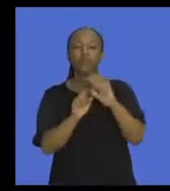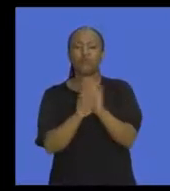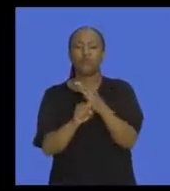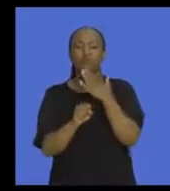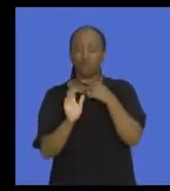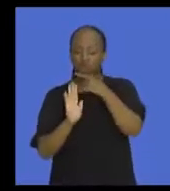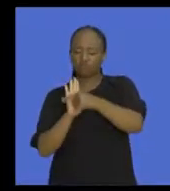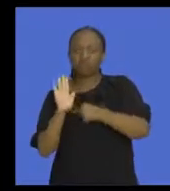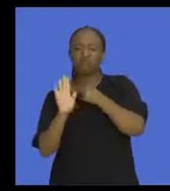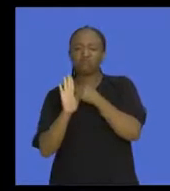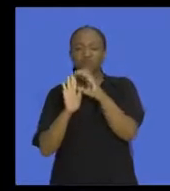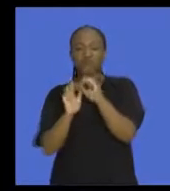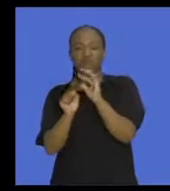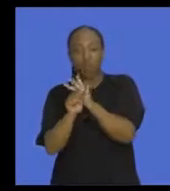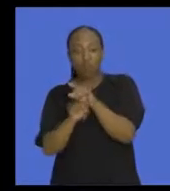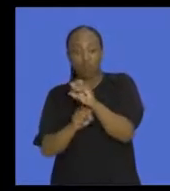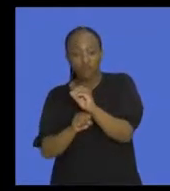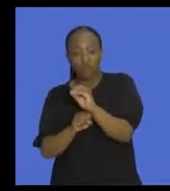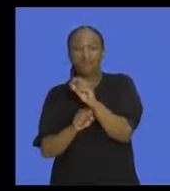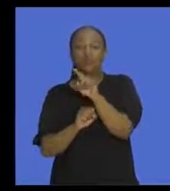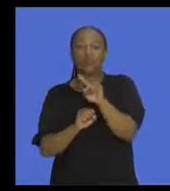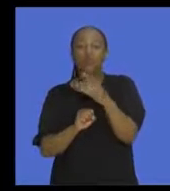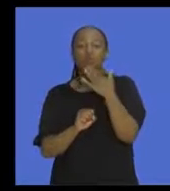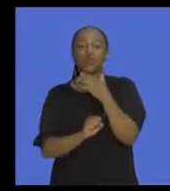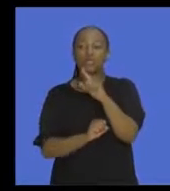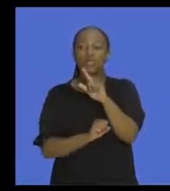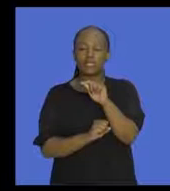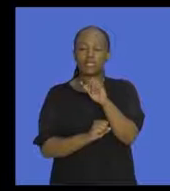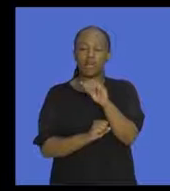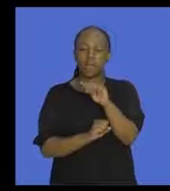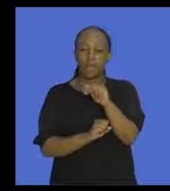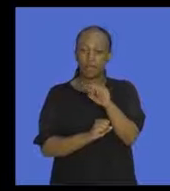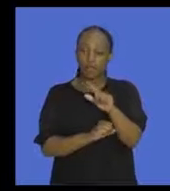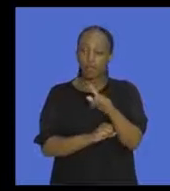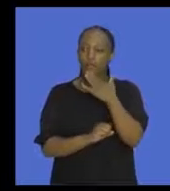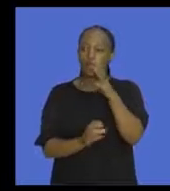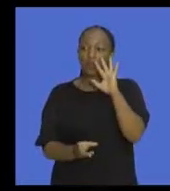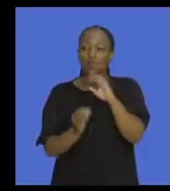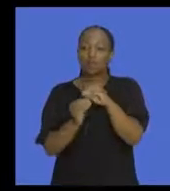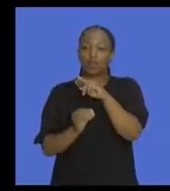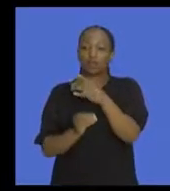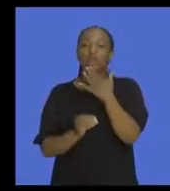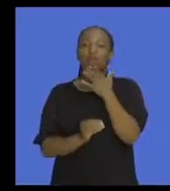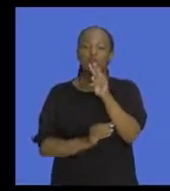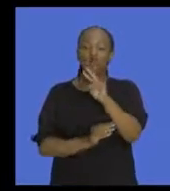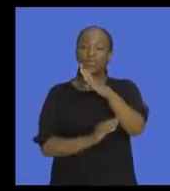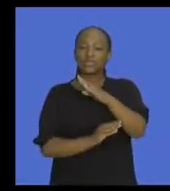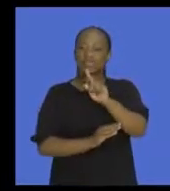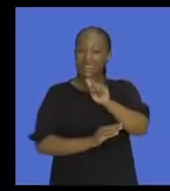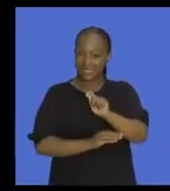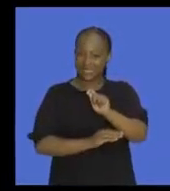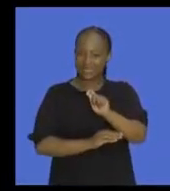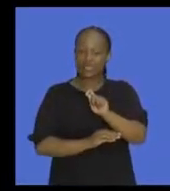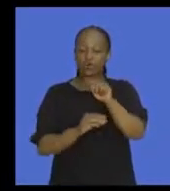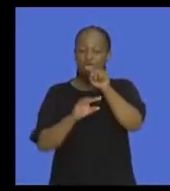the entire circuit, we know that the total resistance is equal to the terminal potential difference, which is the total voltage in